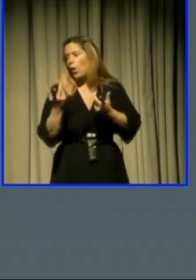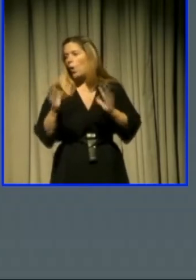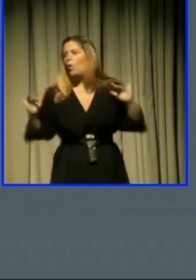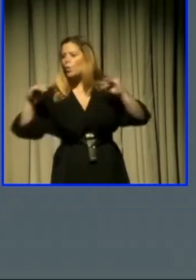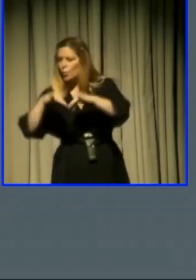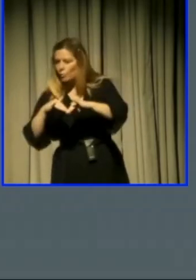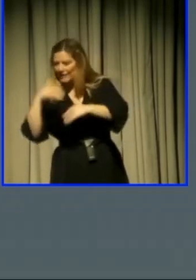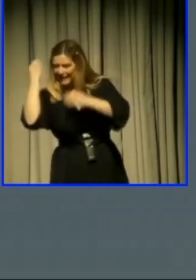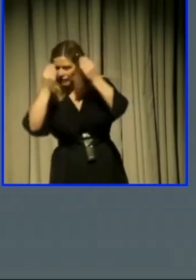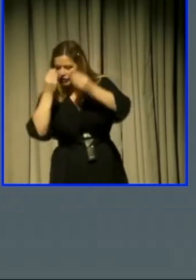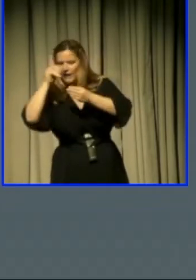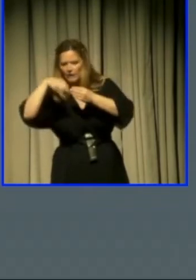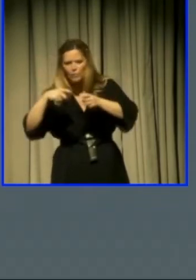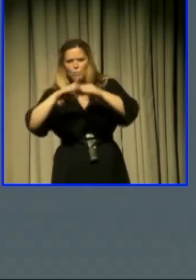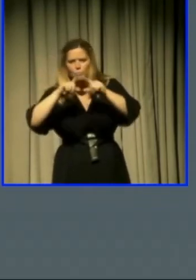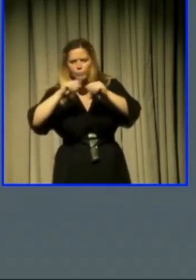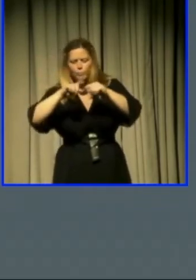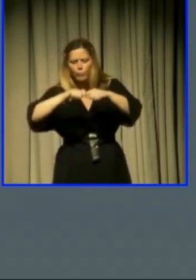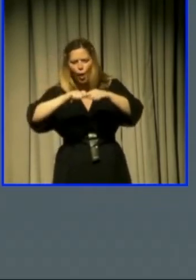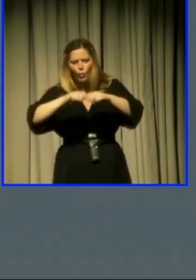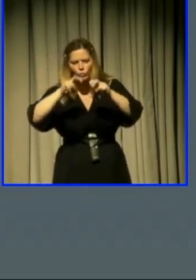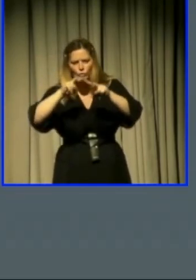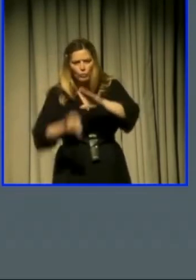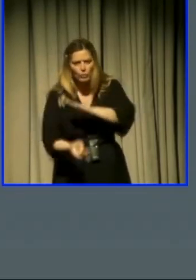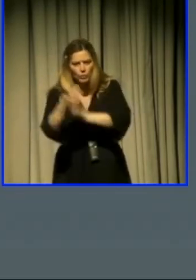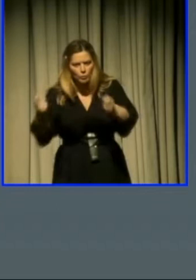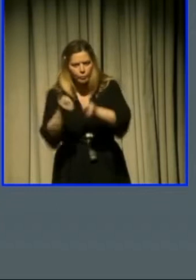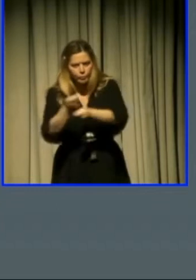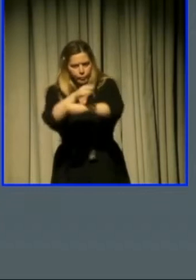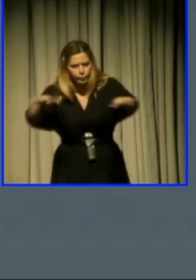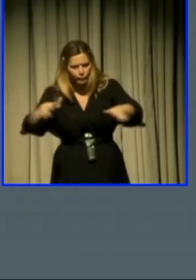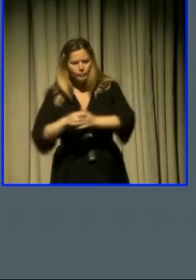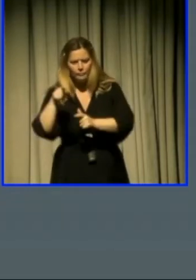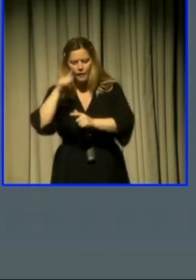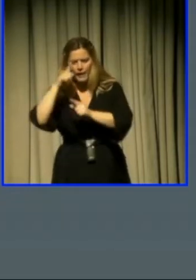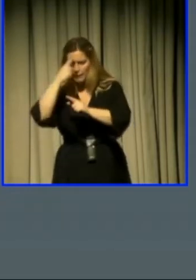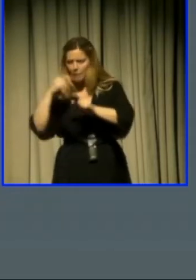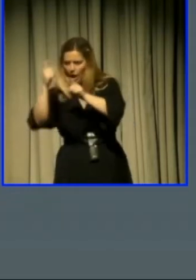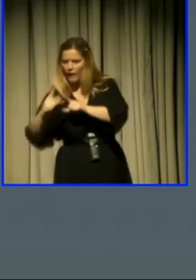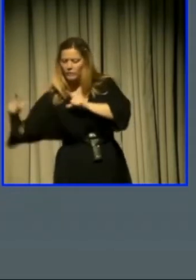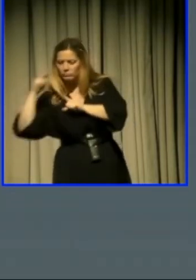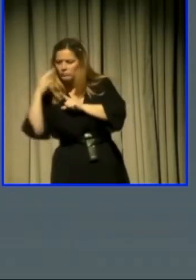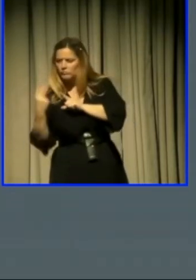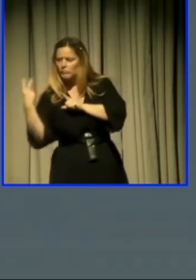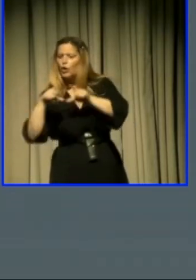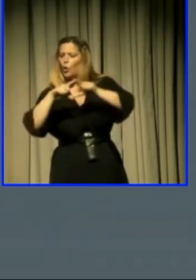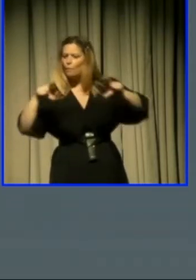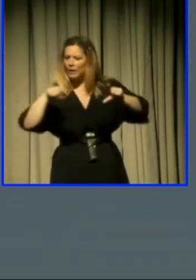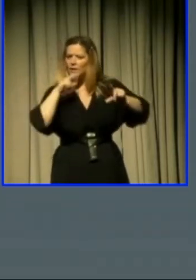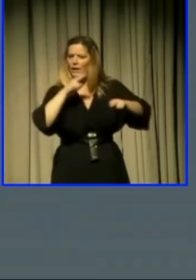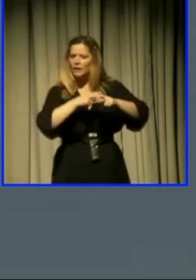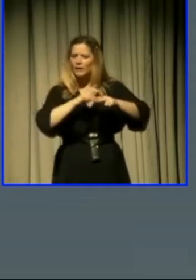Here is a picture of a company called Exola, and it's their